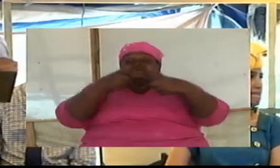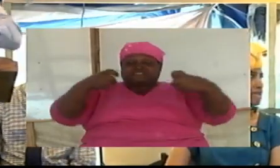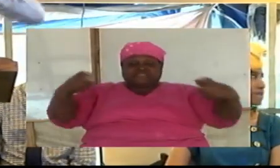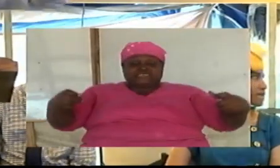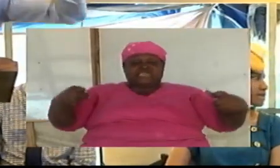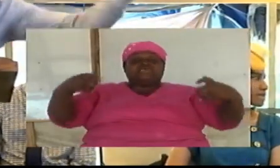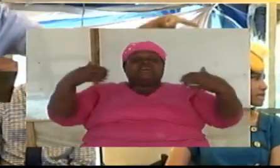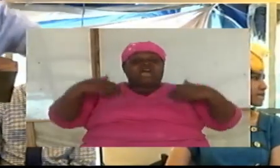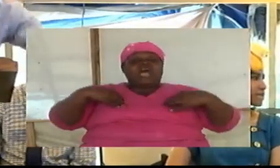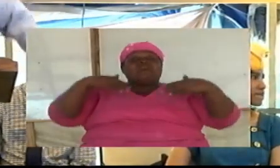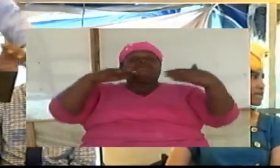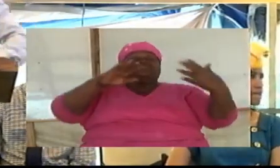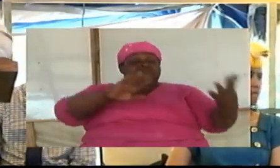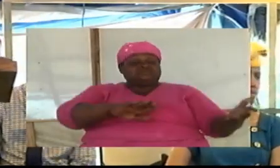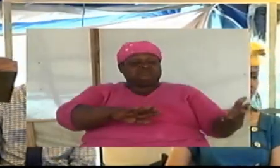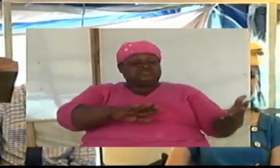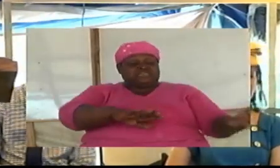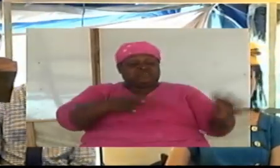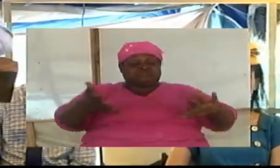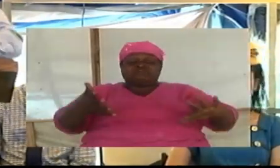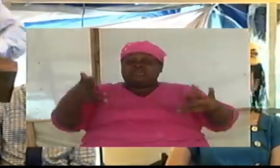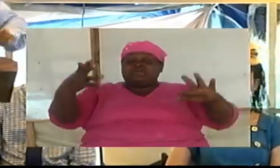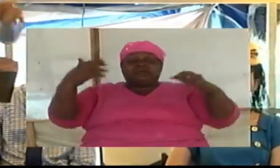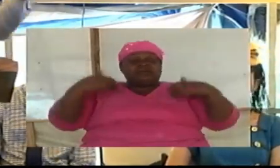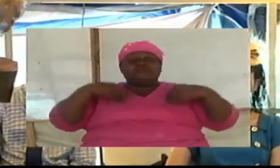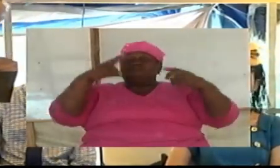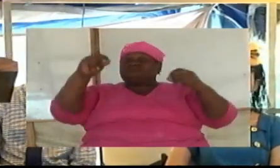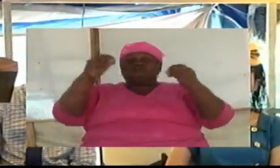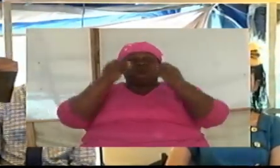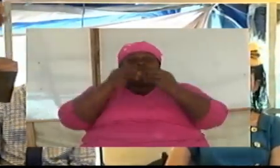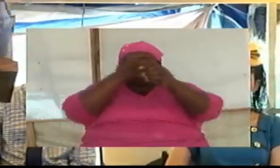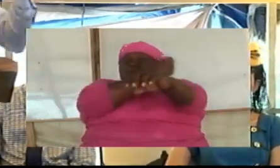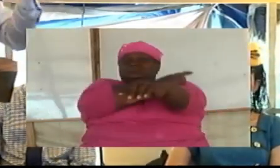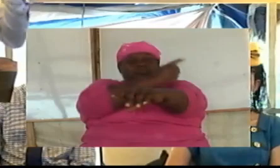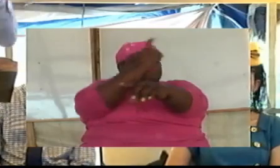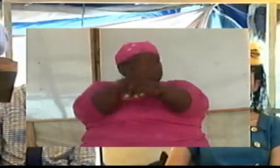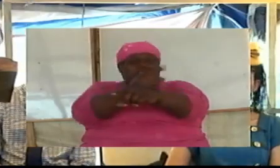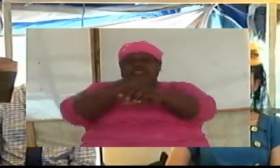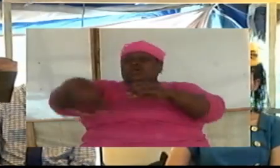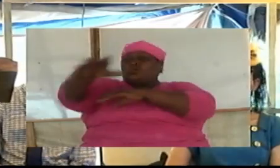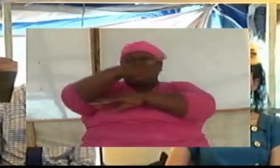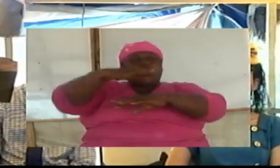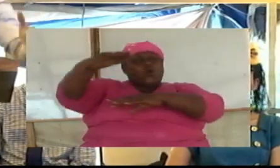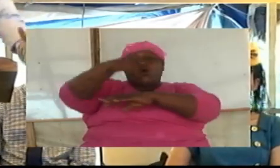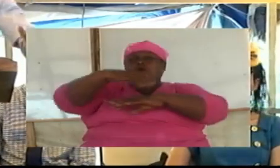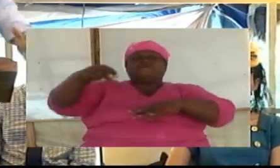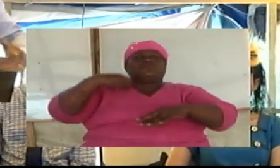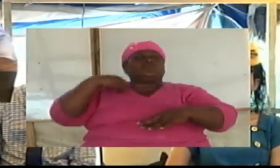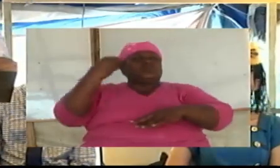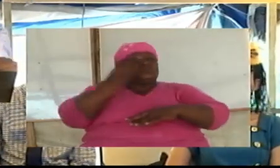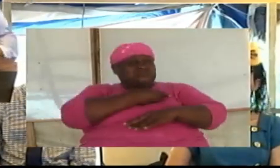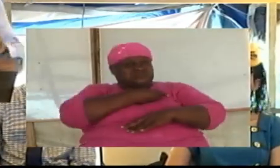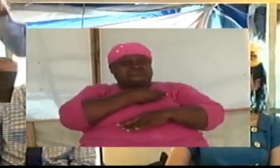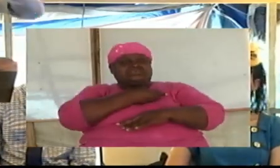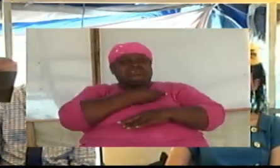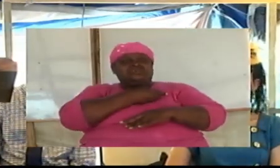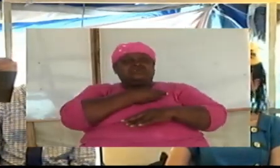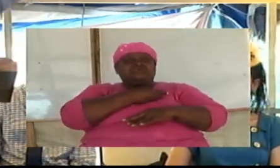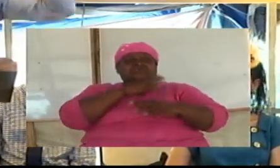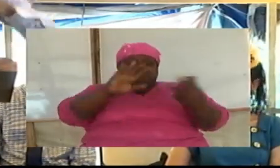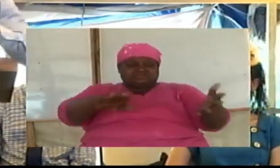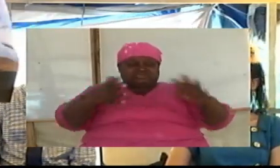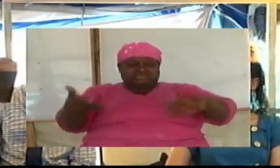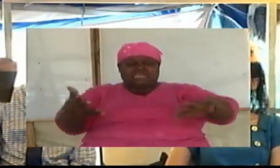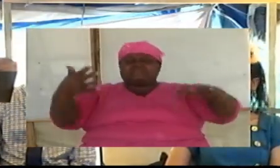no more dominion over us. Praise the Lord. The song says that death hath no terror. Or the